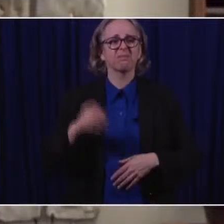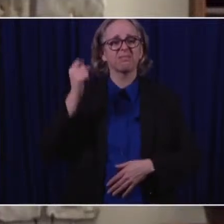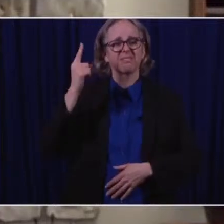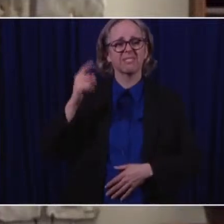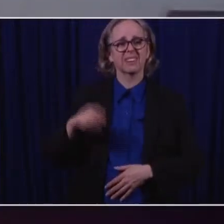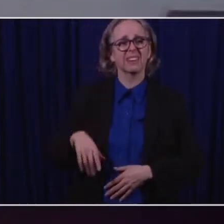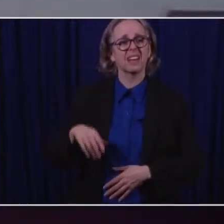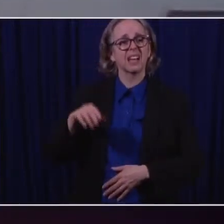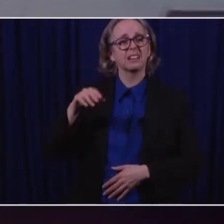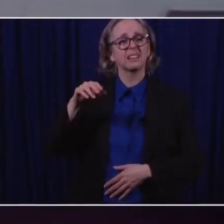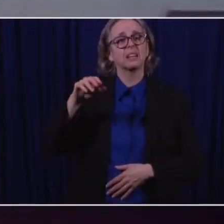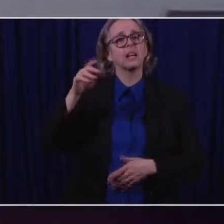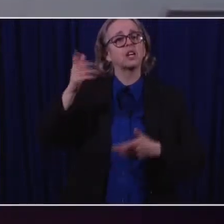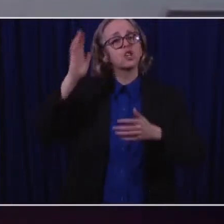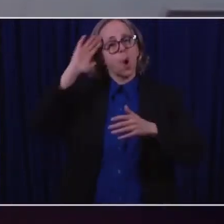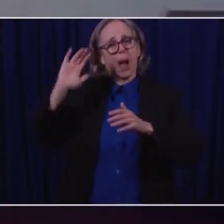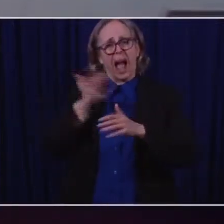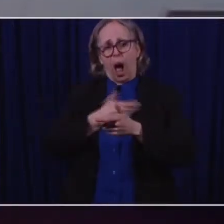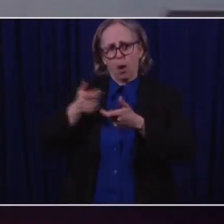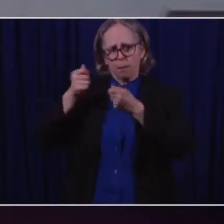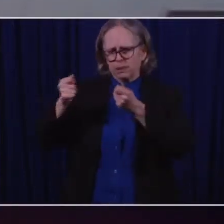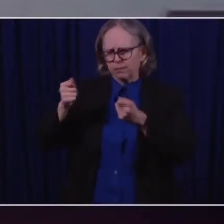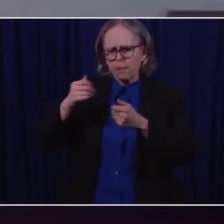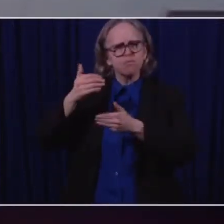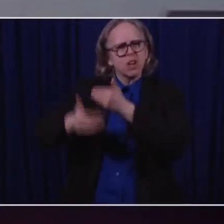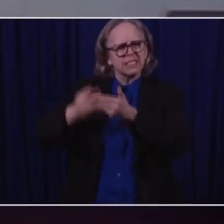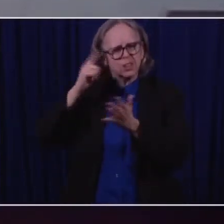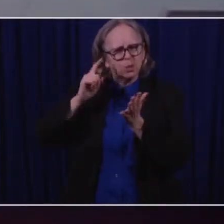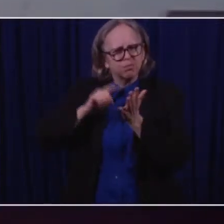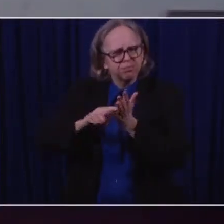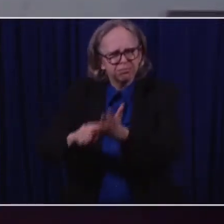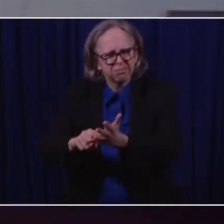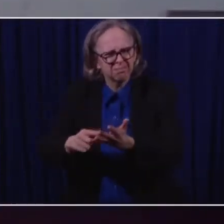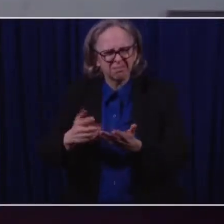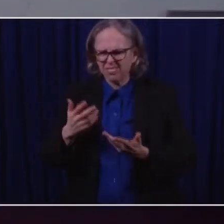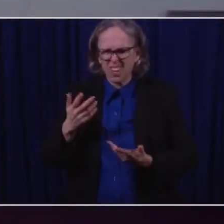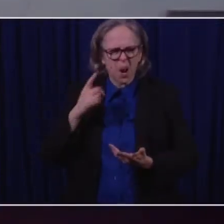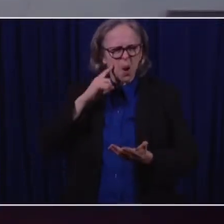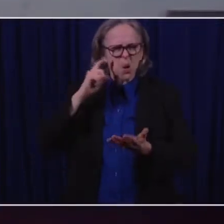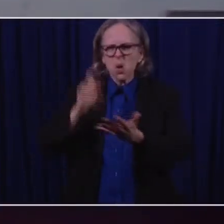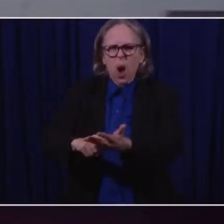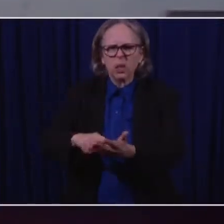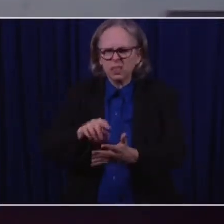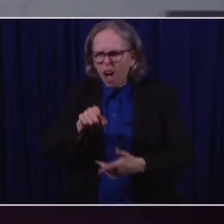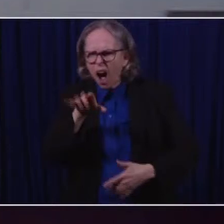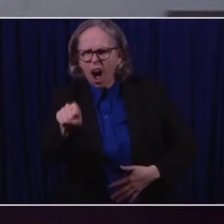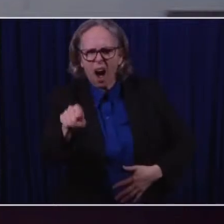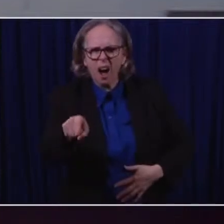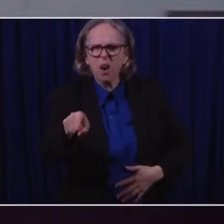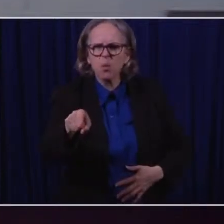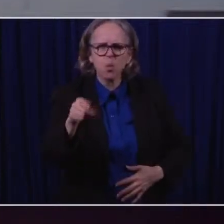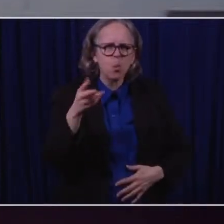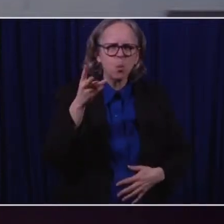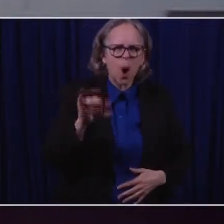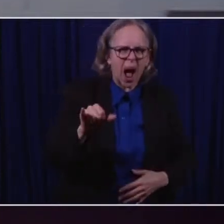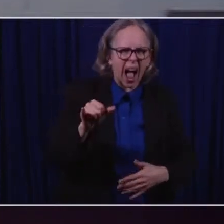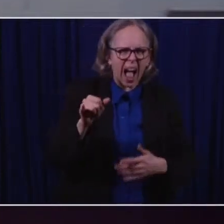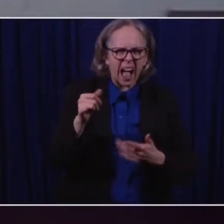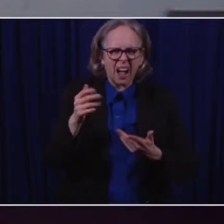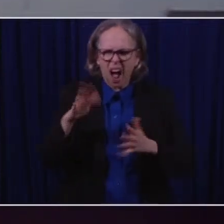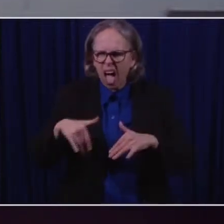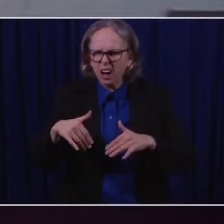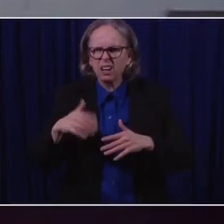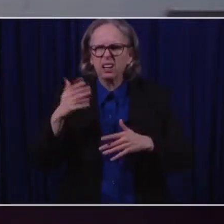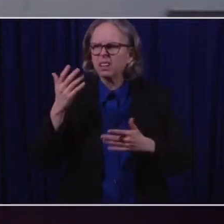arose and why it was not flagged sooner. And I'm really not able to comment on anything more than that until that's completed.